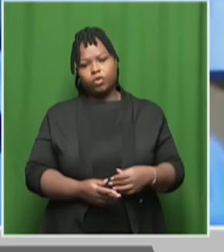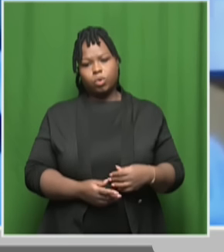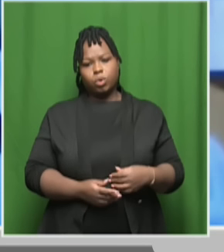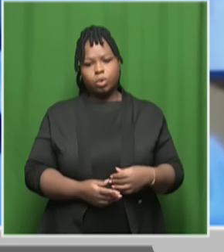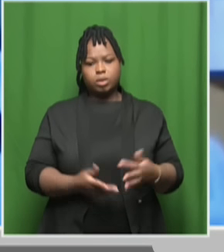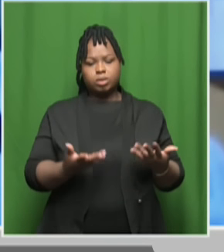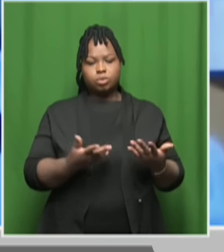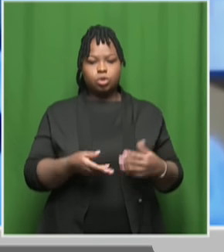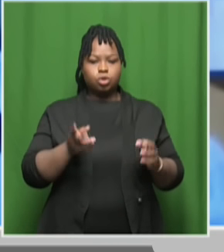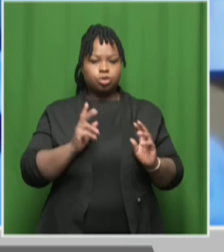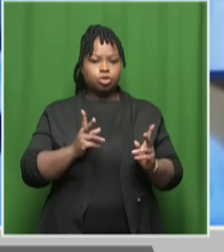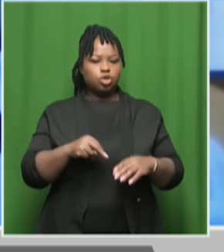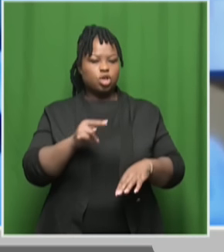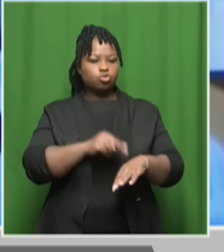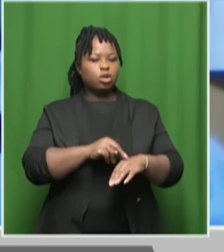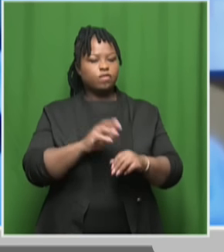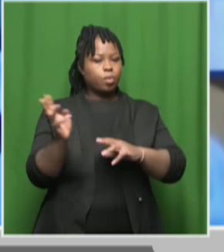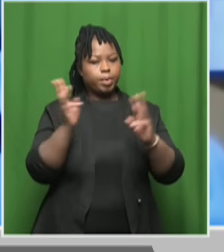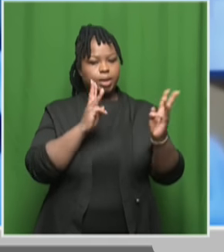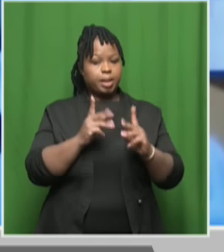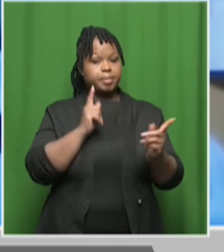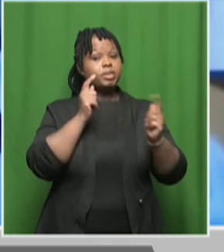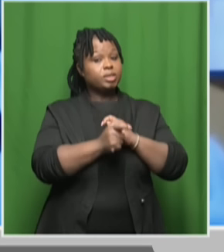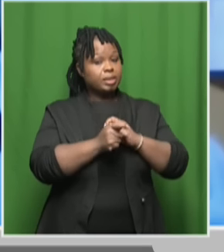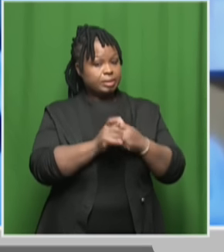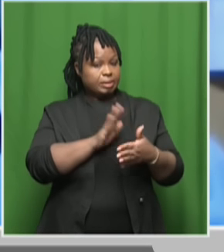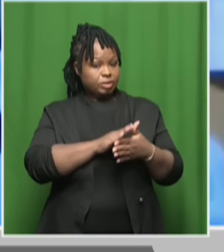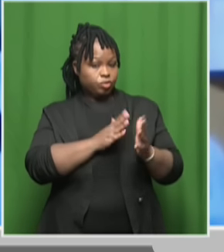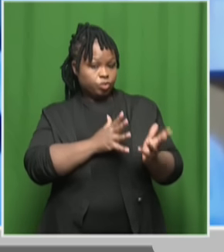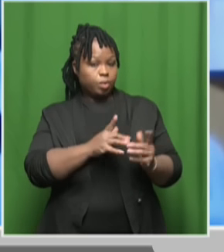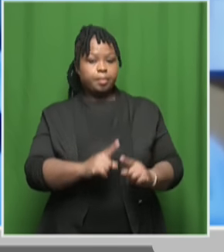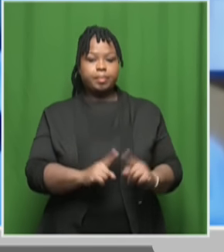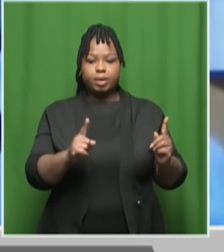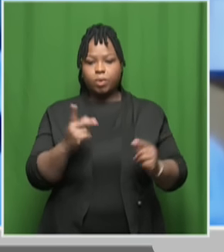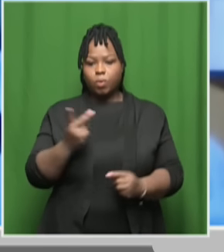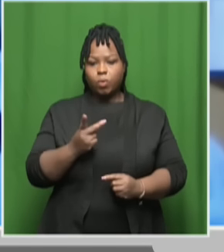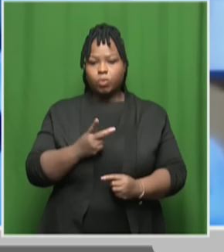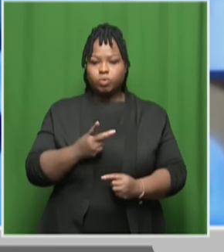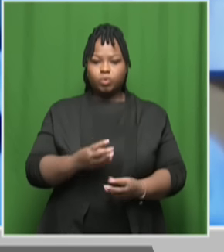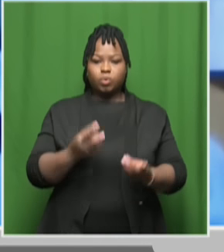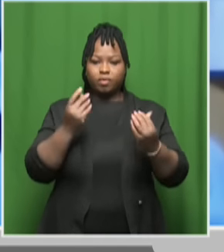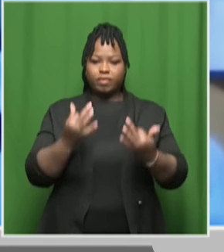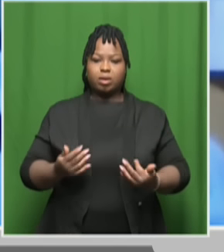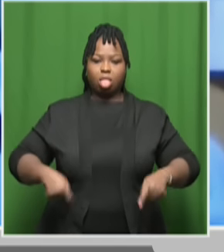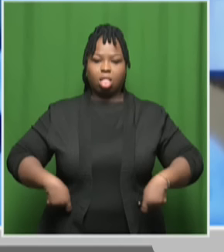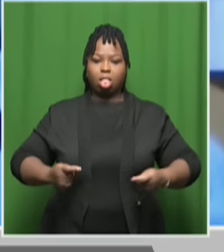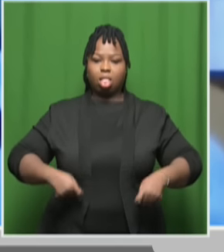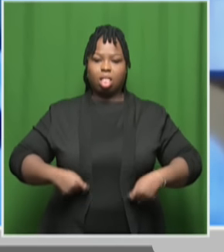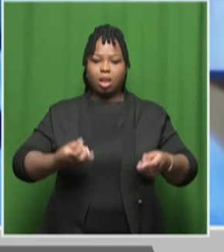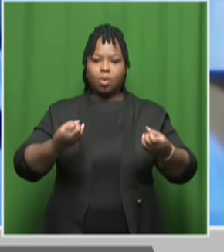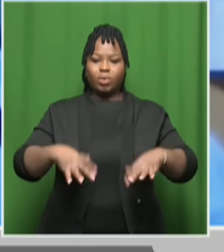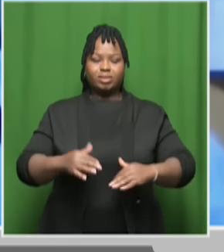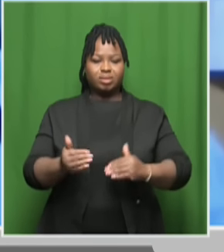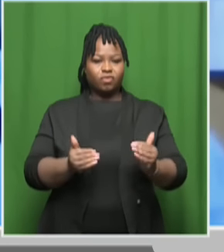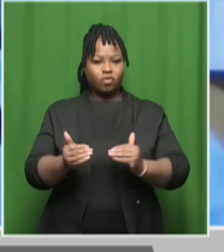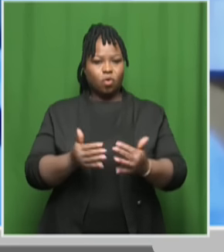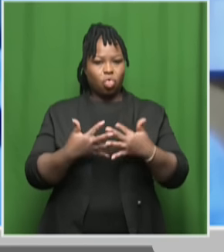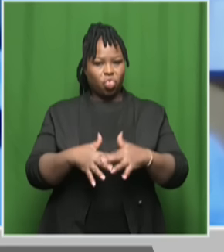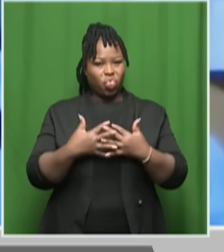natural causes from climate change, but also mismanagement, as it were, from what you've just